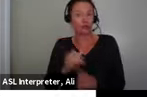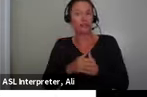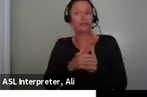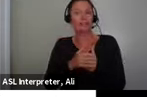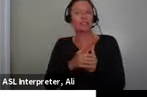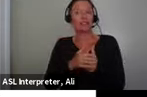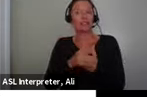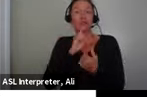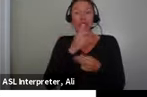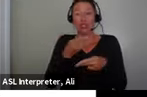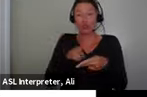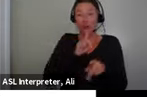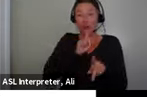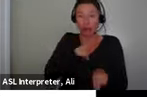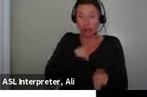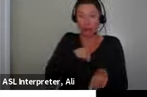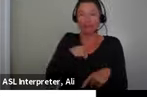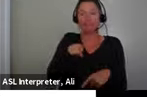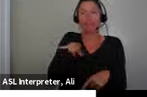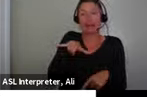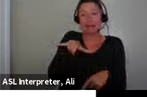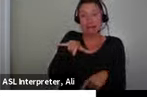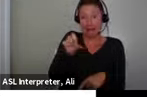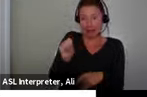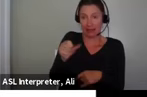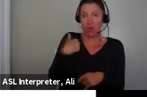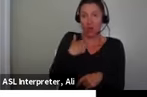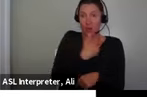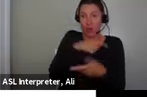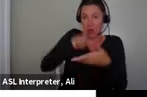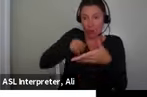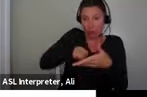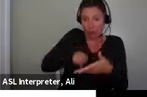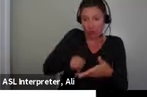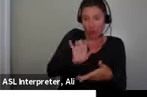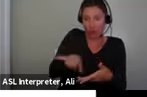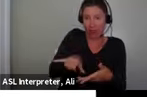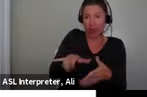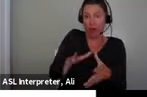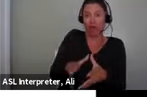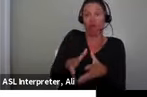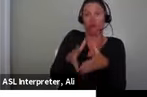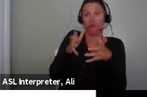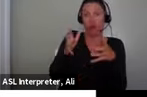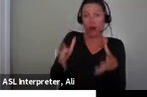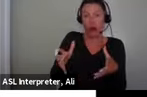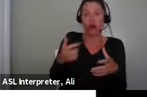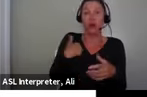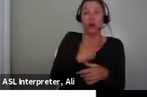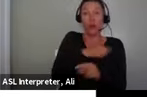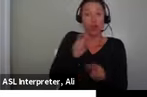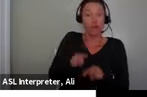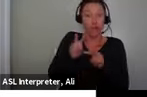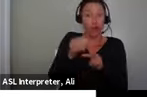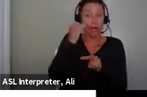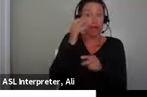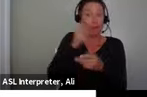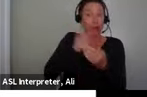The short answer is yes, we look at that a lot, and we look forward to, if the project moves